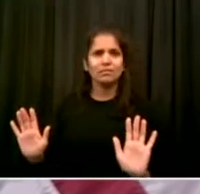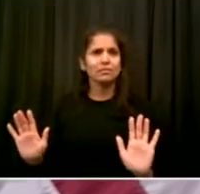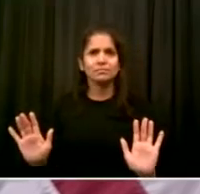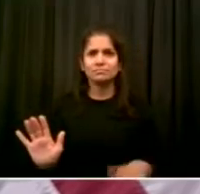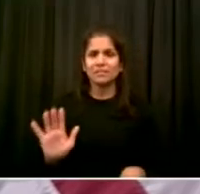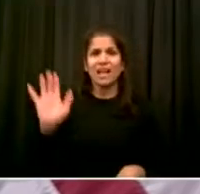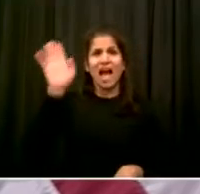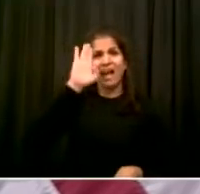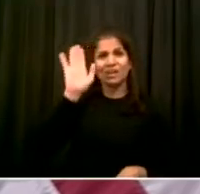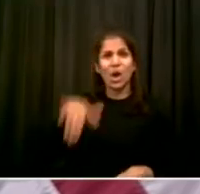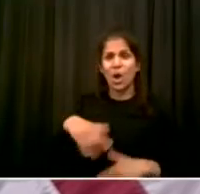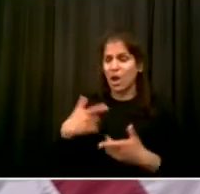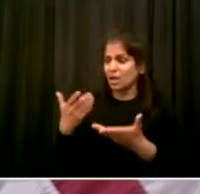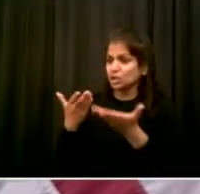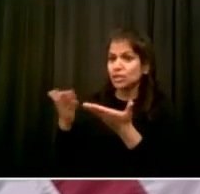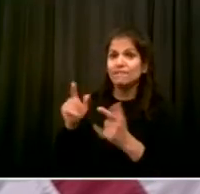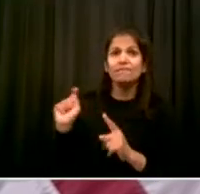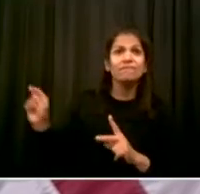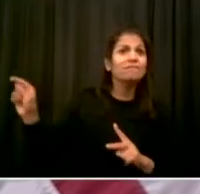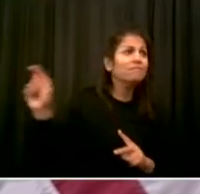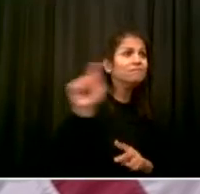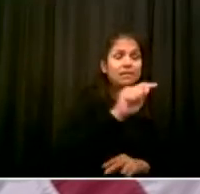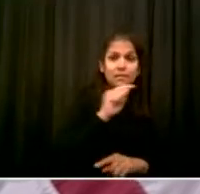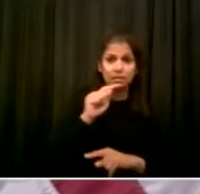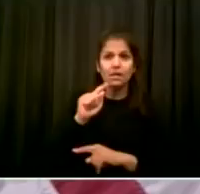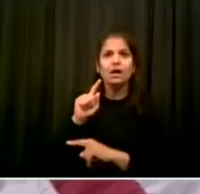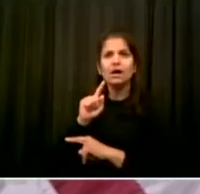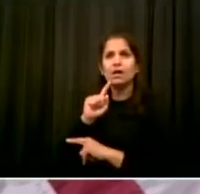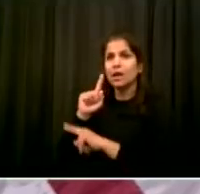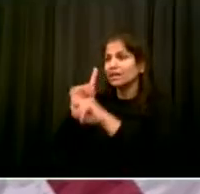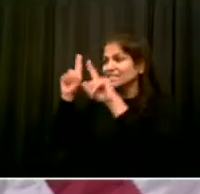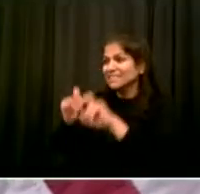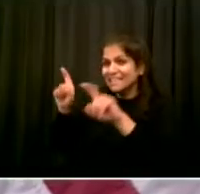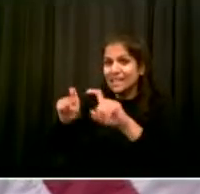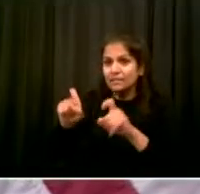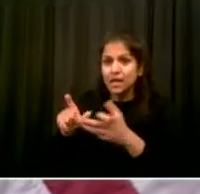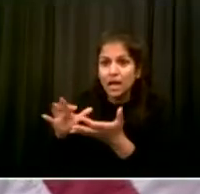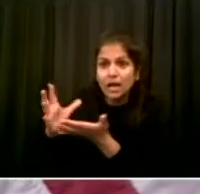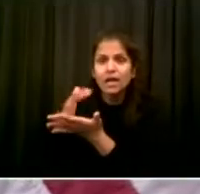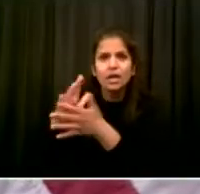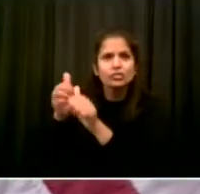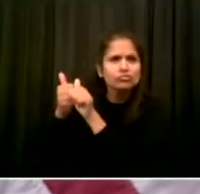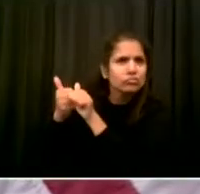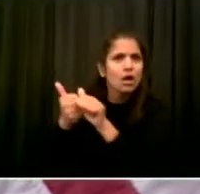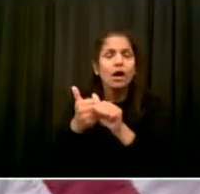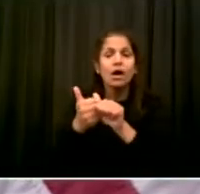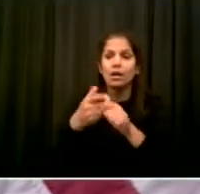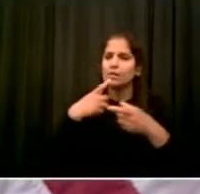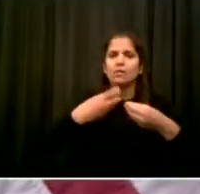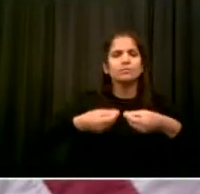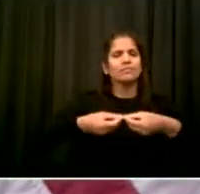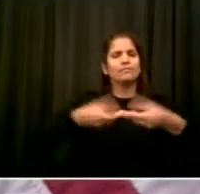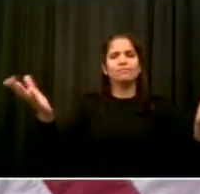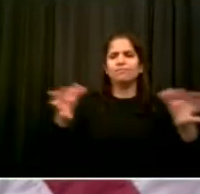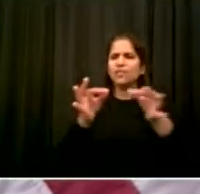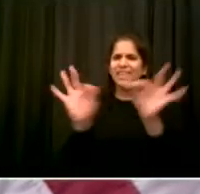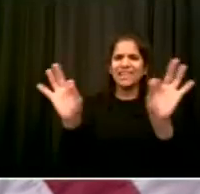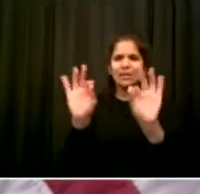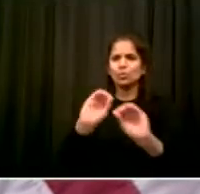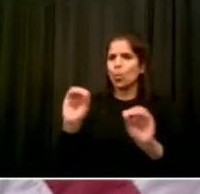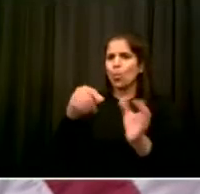the contacts in someone's life who they've had a close contact with, quickly connects with those folks. Those folks get a